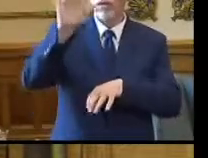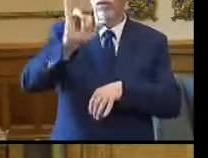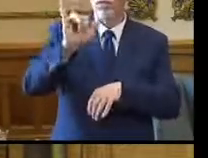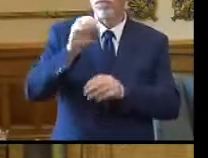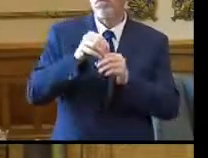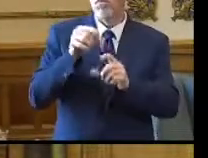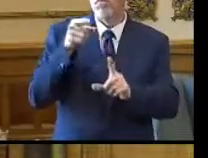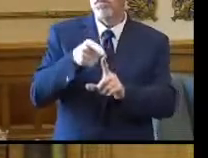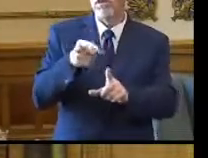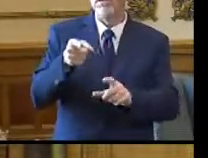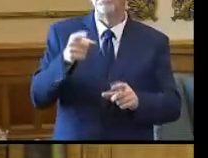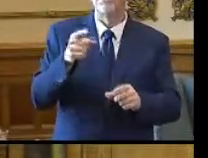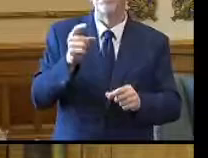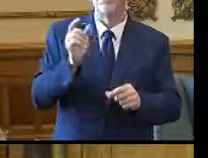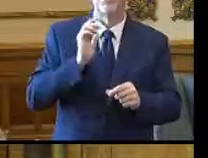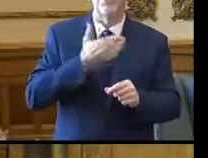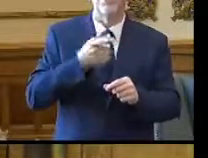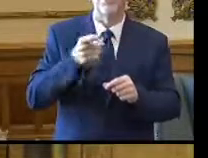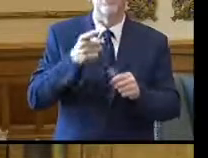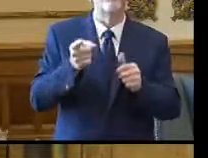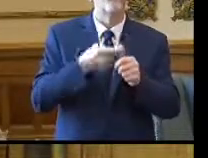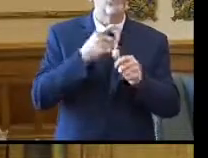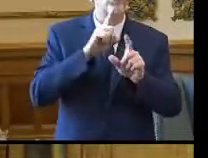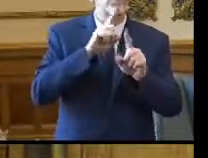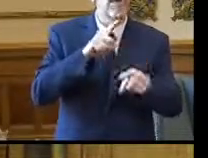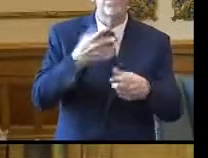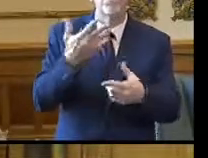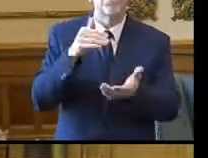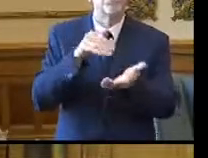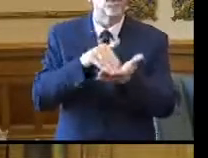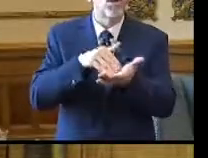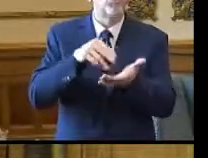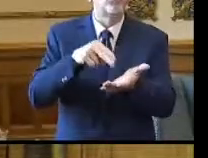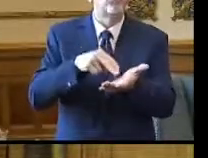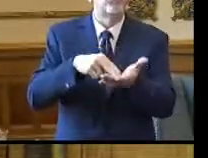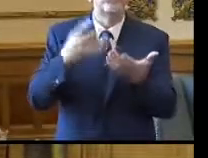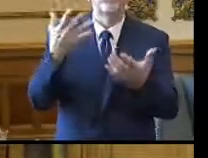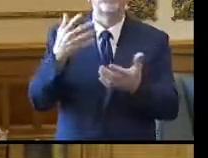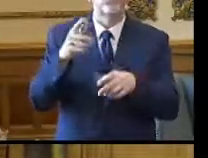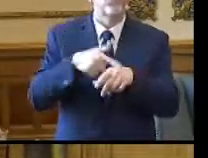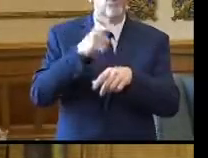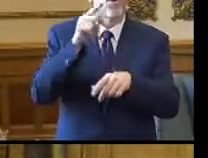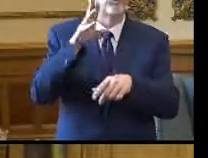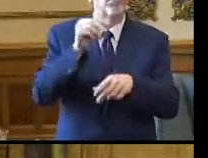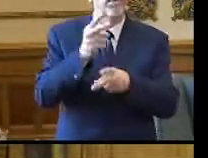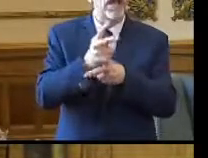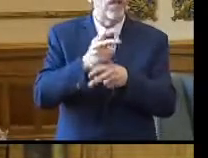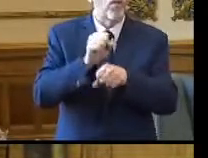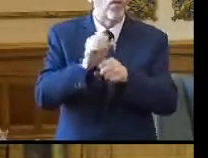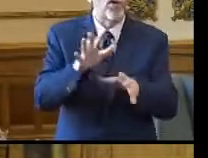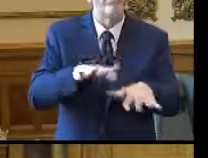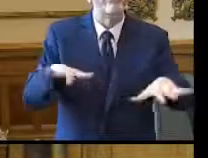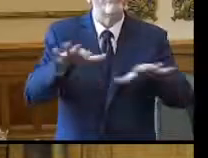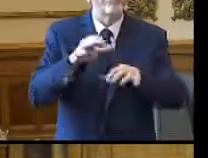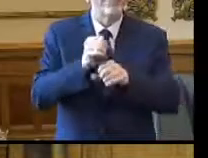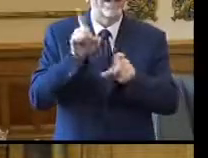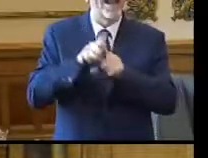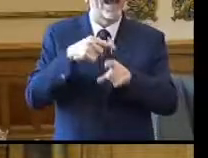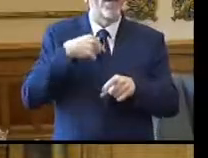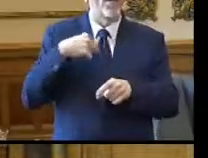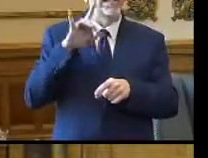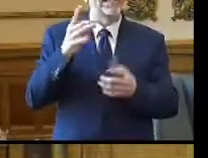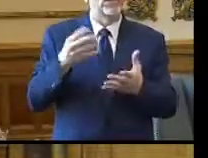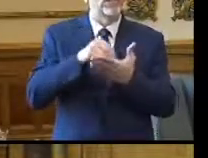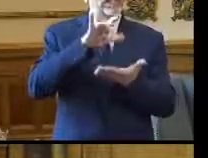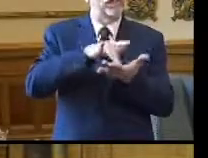specifically for our first responders, our healthcare providers, our long-term care workers, et cetera, as we have been able to do here